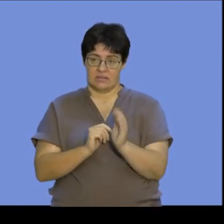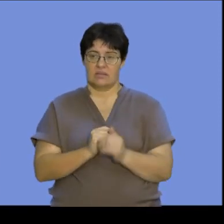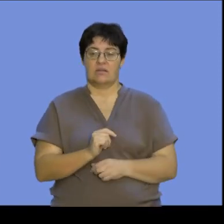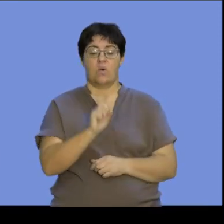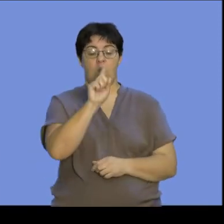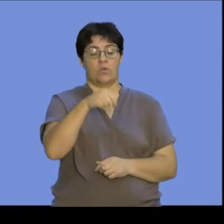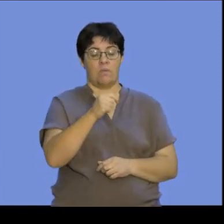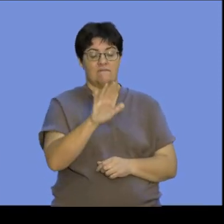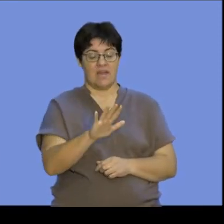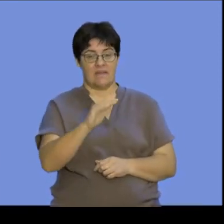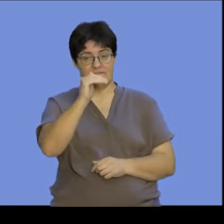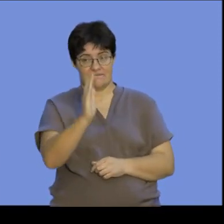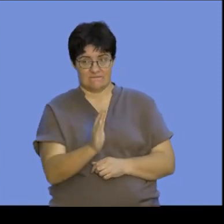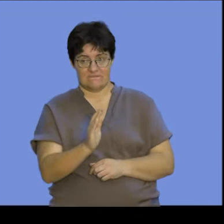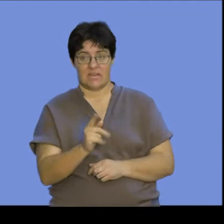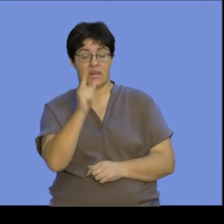Now we take note.